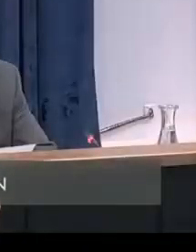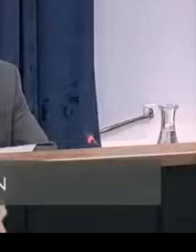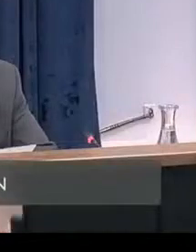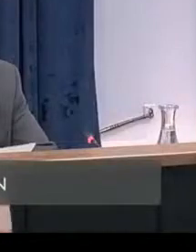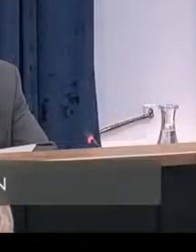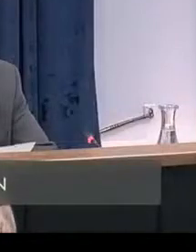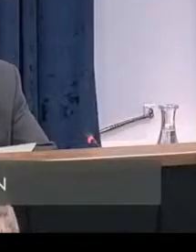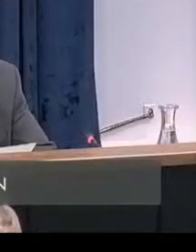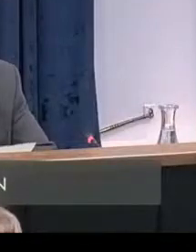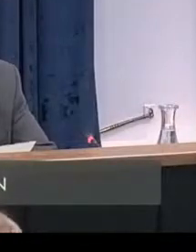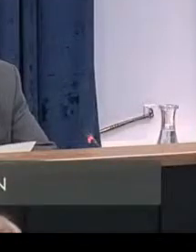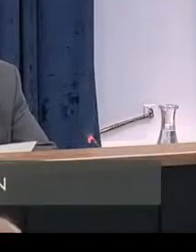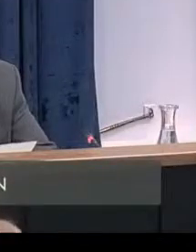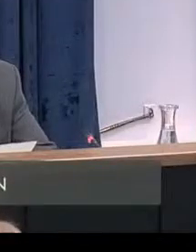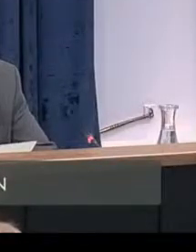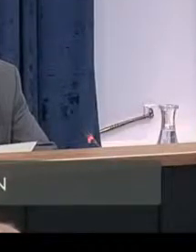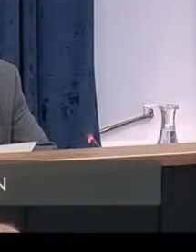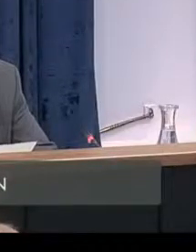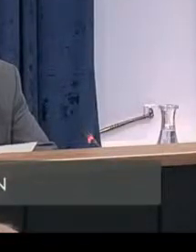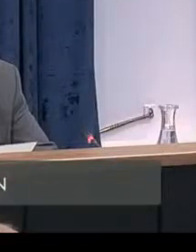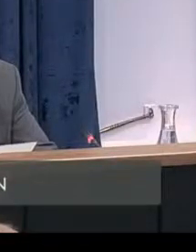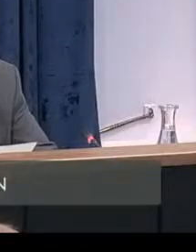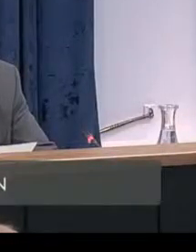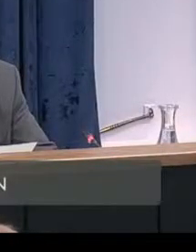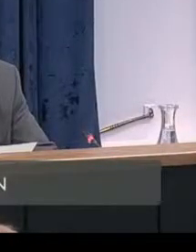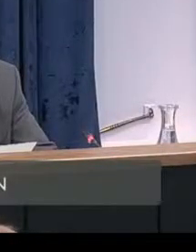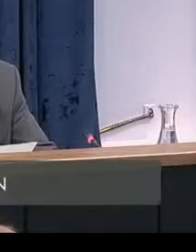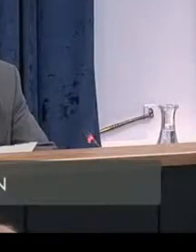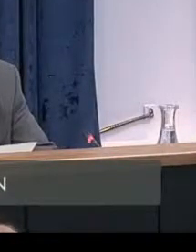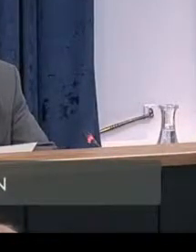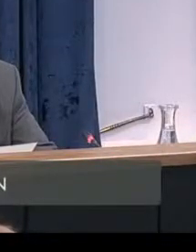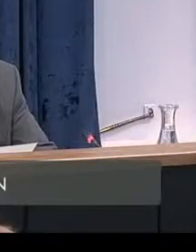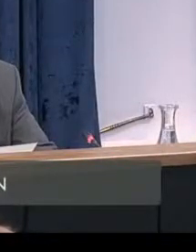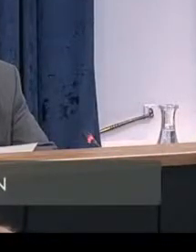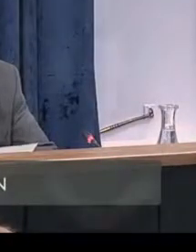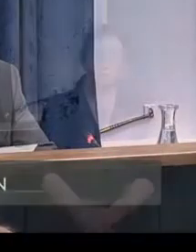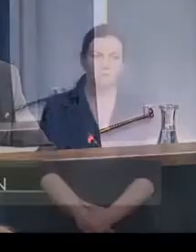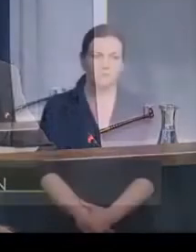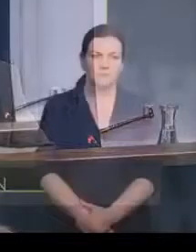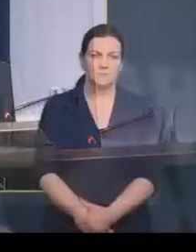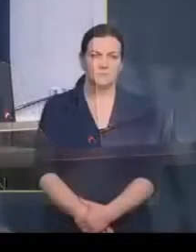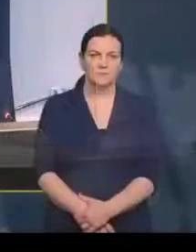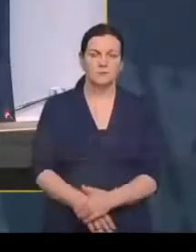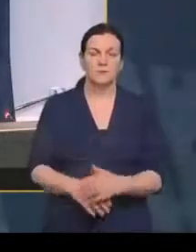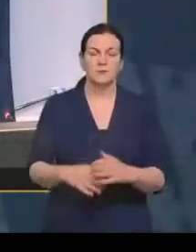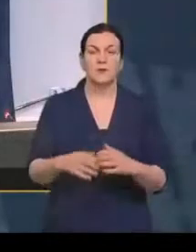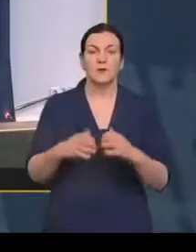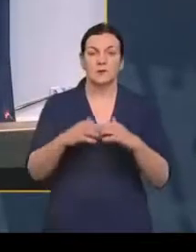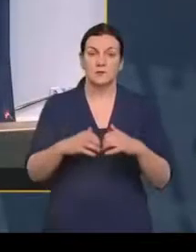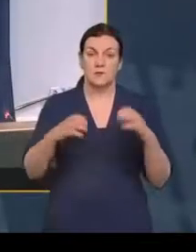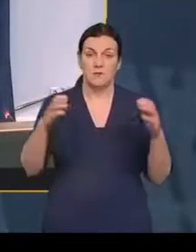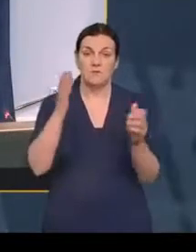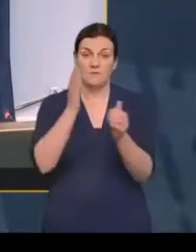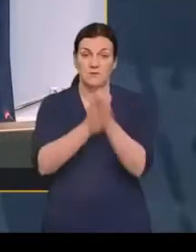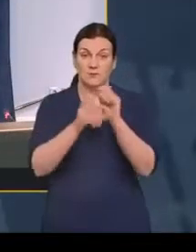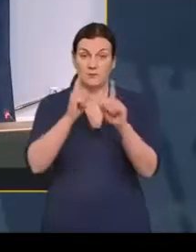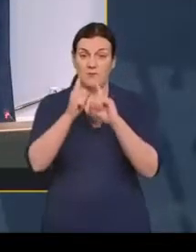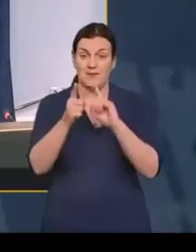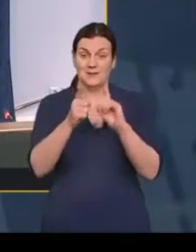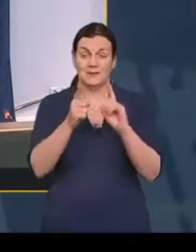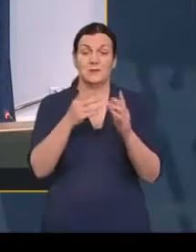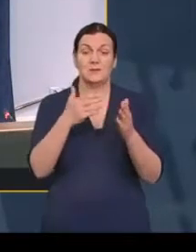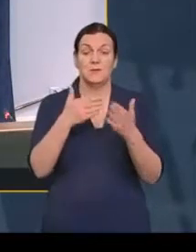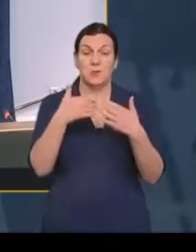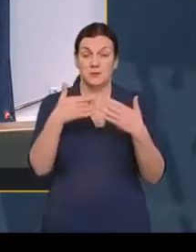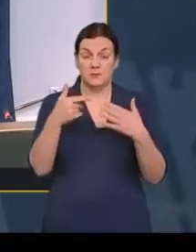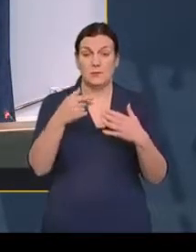Dáil Éireann has passed on the 14th day of December 2017 the Irish Sign Language Bill 2016, changed from recognition of Irish Sign Language for